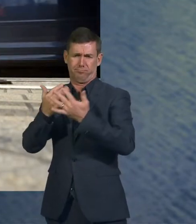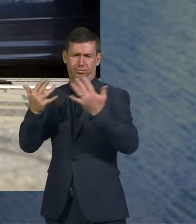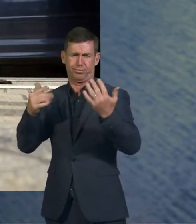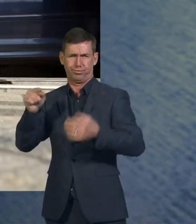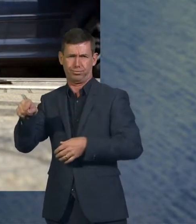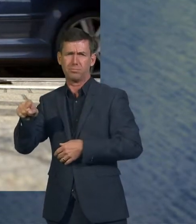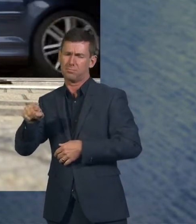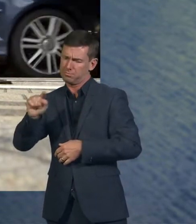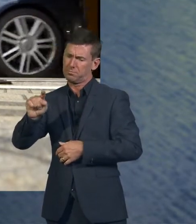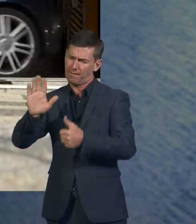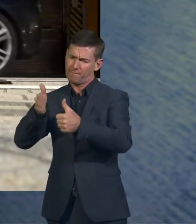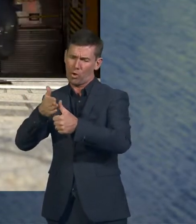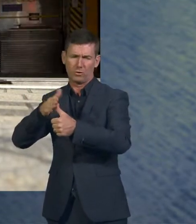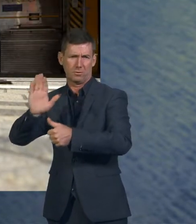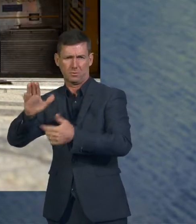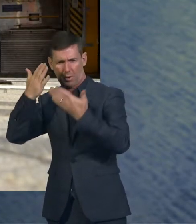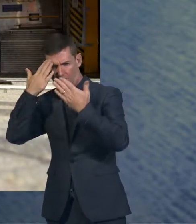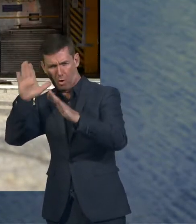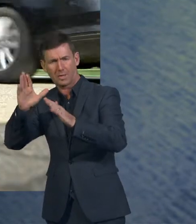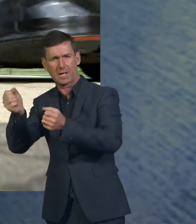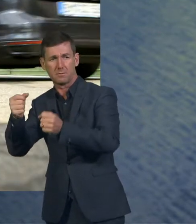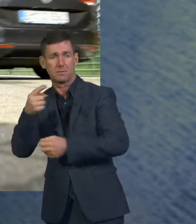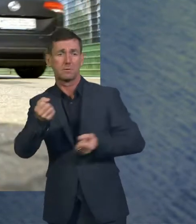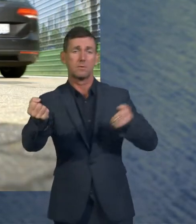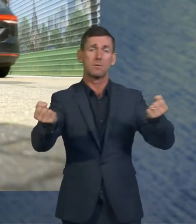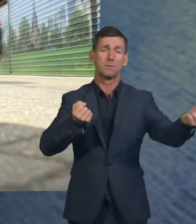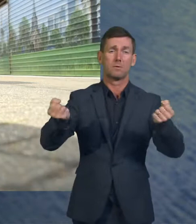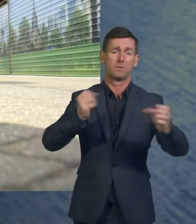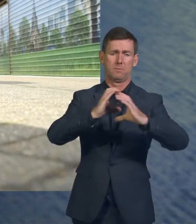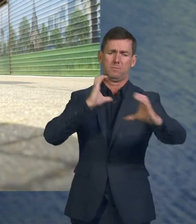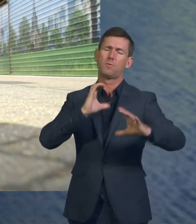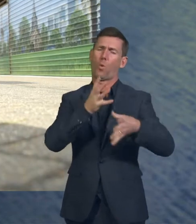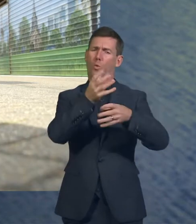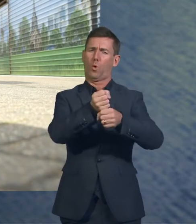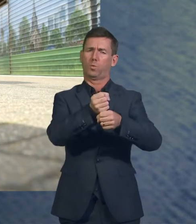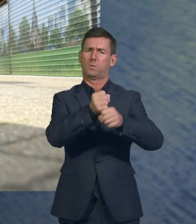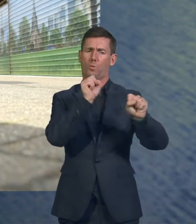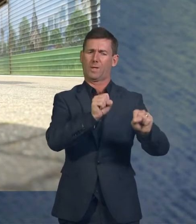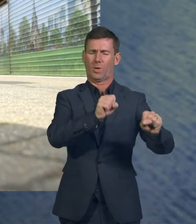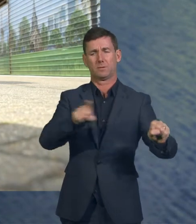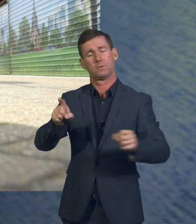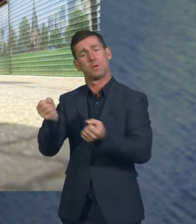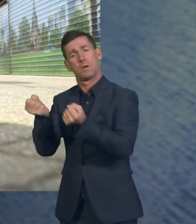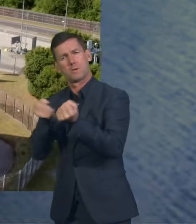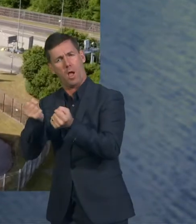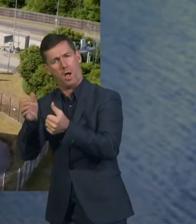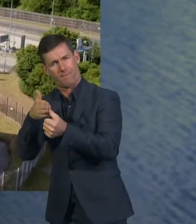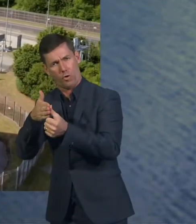the tourists take priority. So the truckers have to hold their horses while the cars are recirculated.